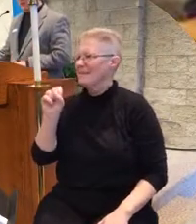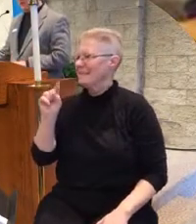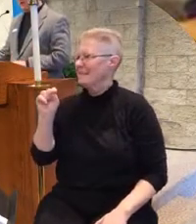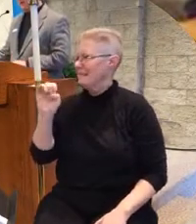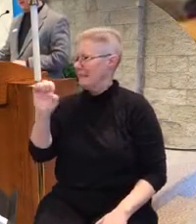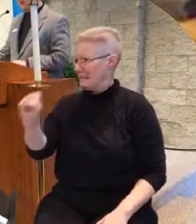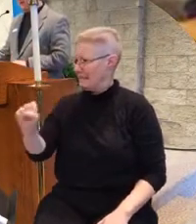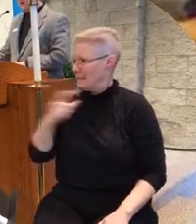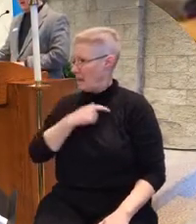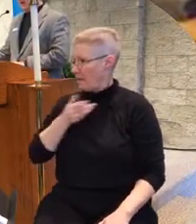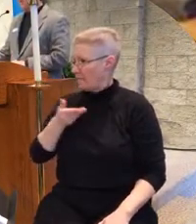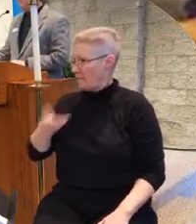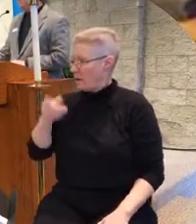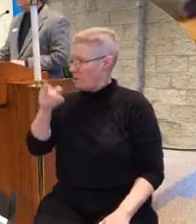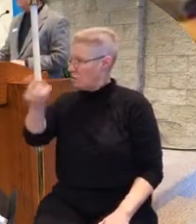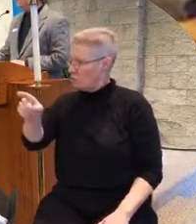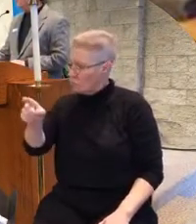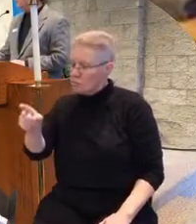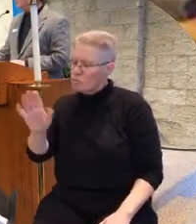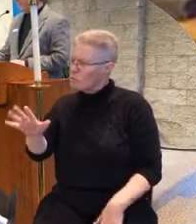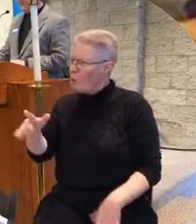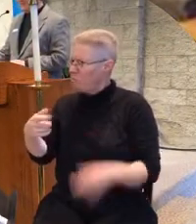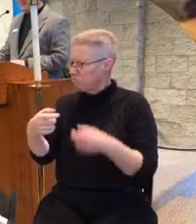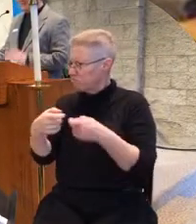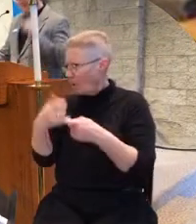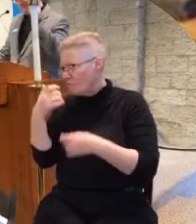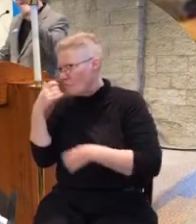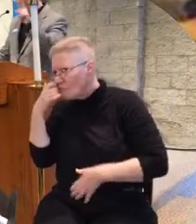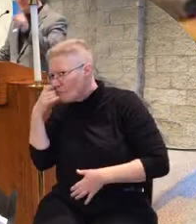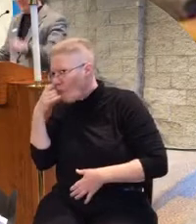to please take out your electronic devices.